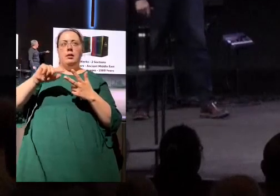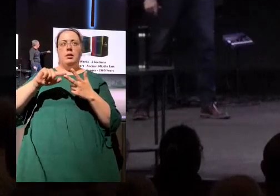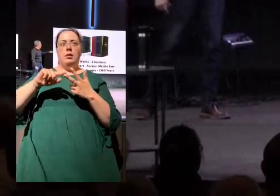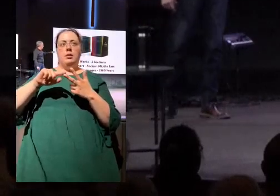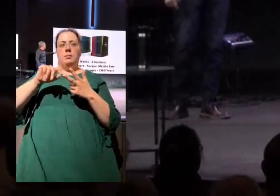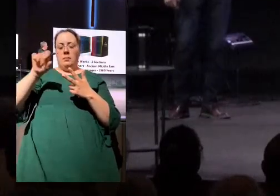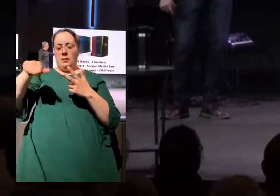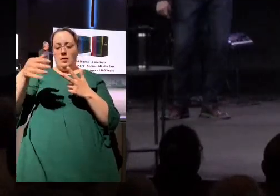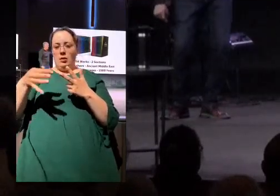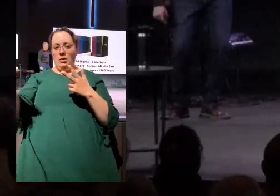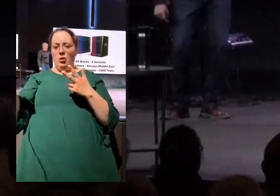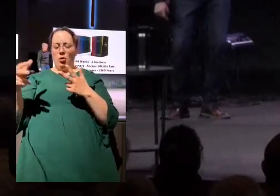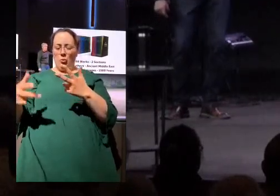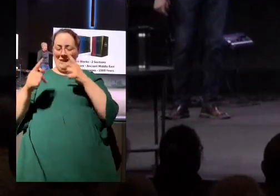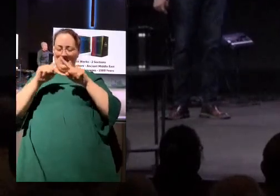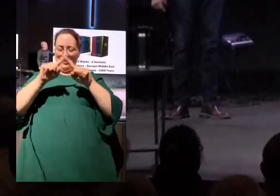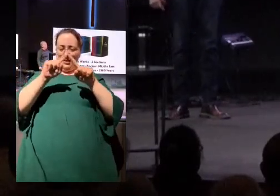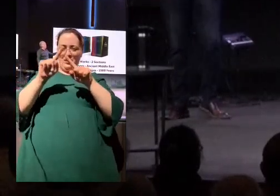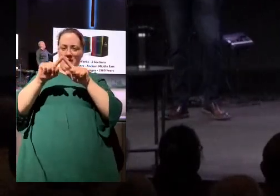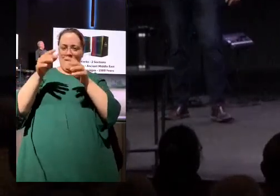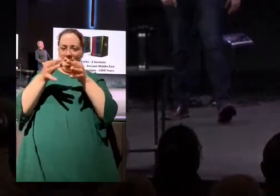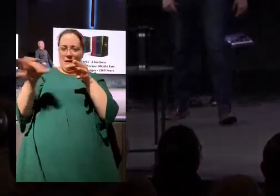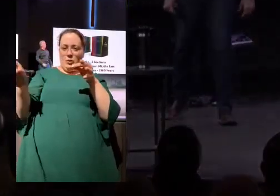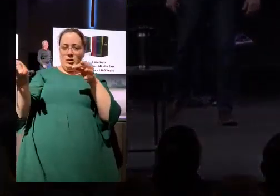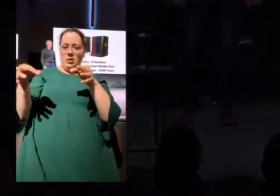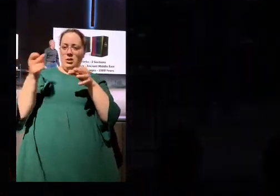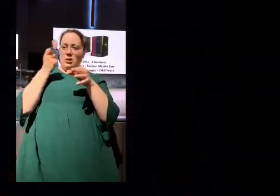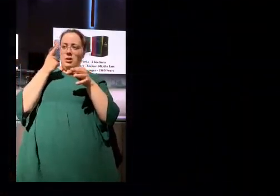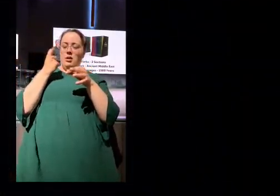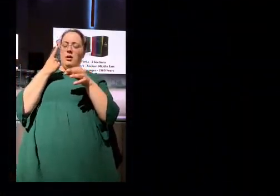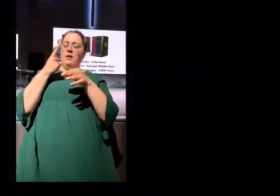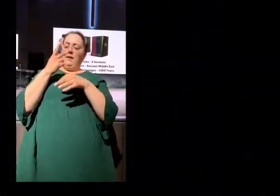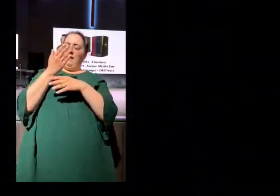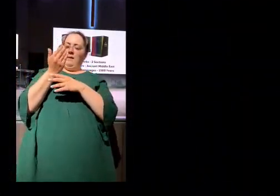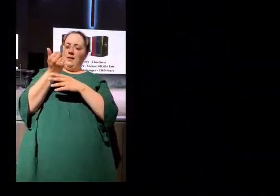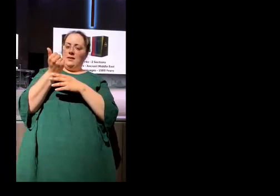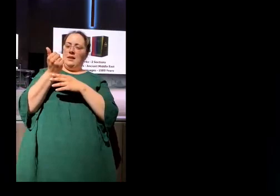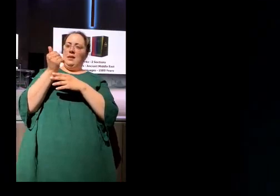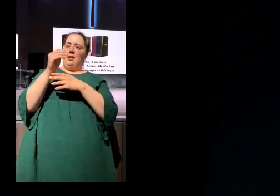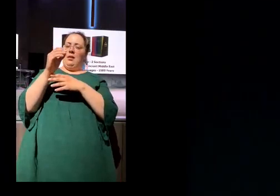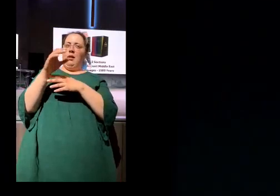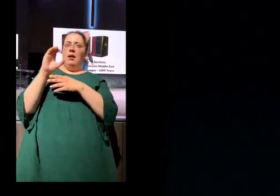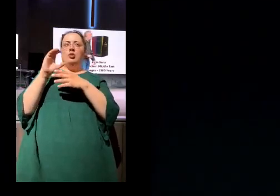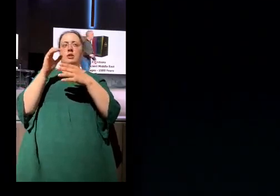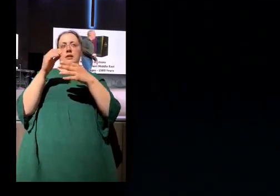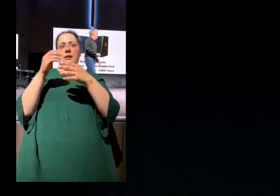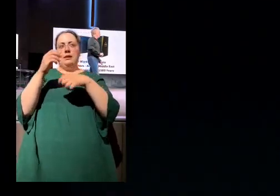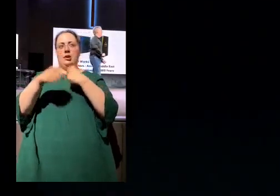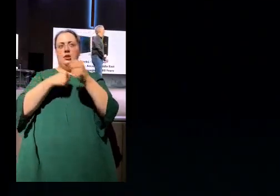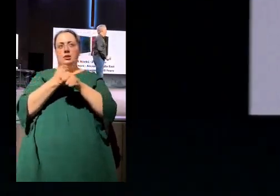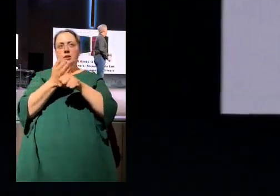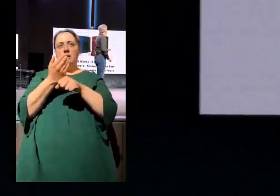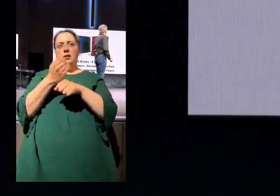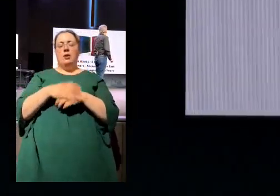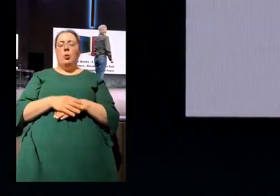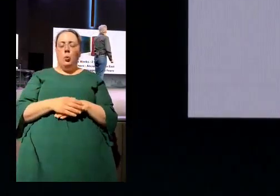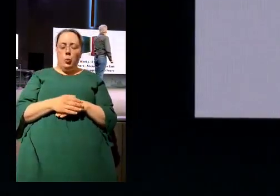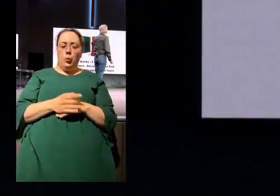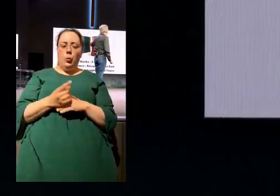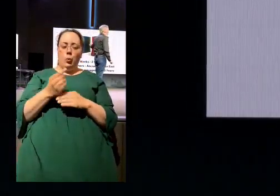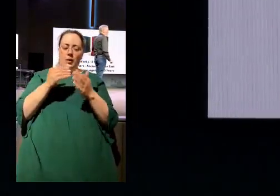influence. Over the course of 1,500 years, one of the reasons we believe that the Bible is inspired because